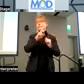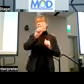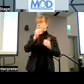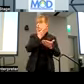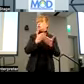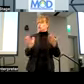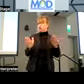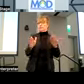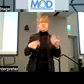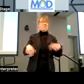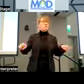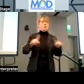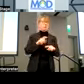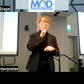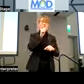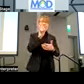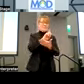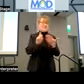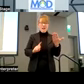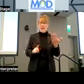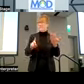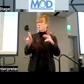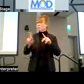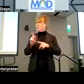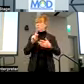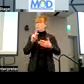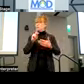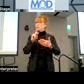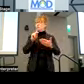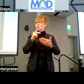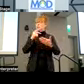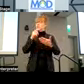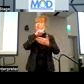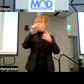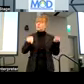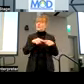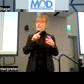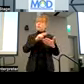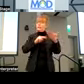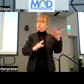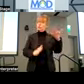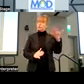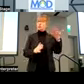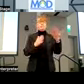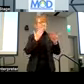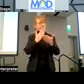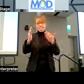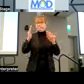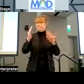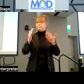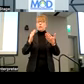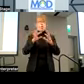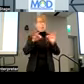You don't design for people who use screen readers. People are excluded. You don't have captions in sign language interpreters.